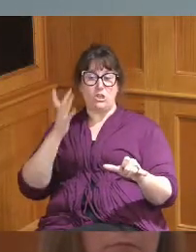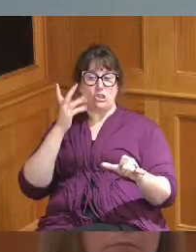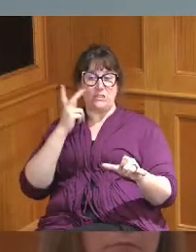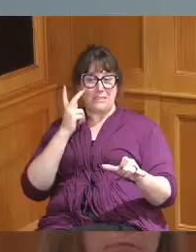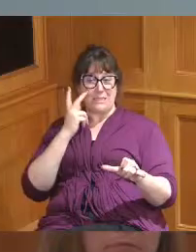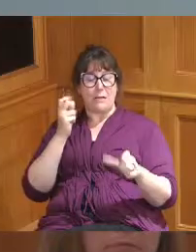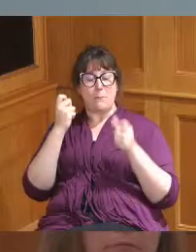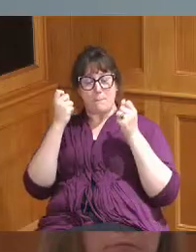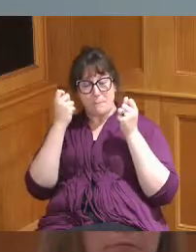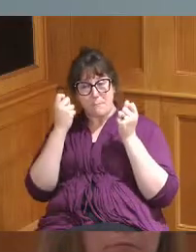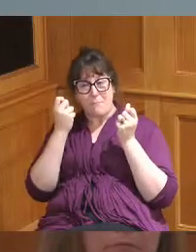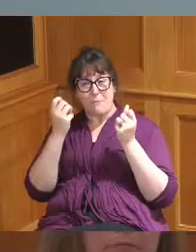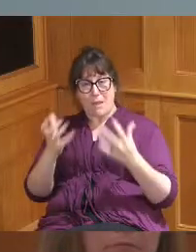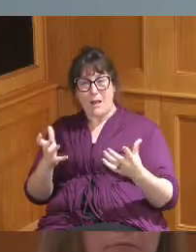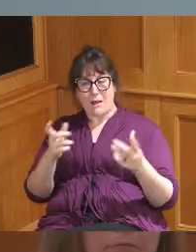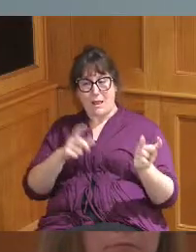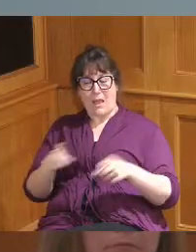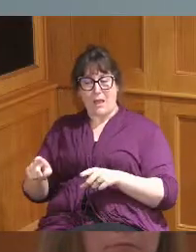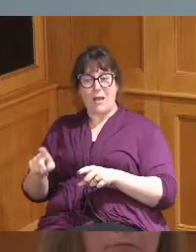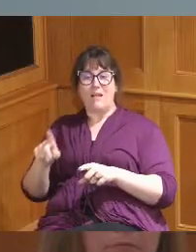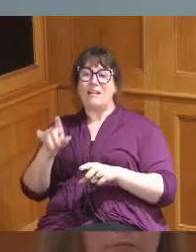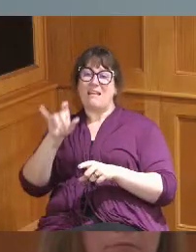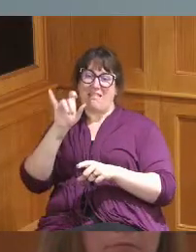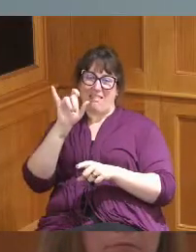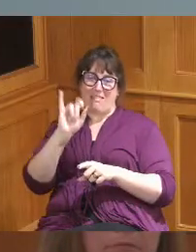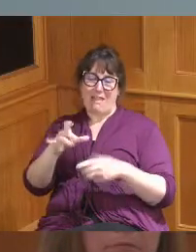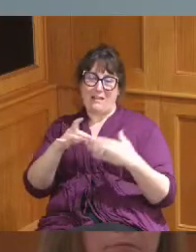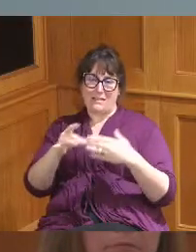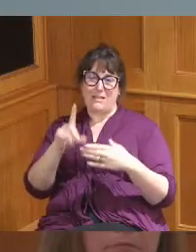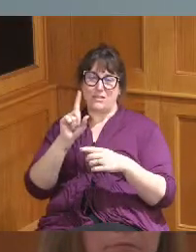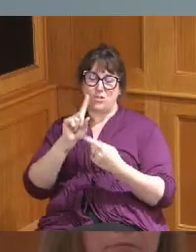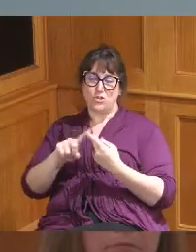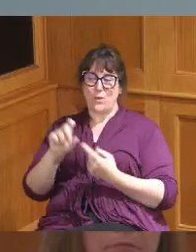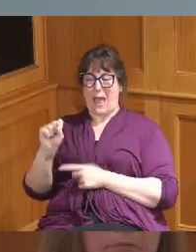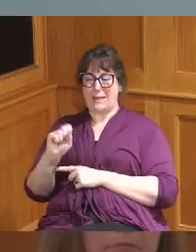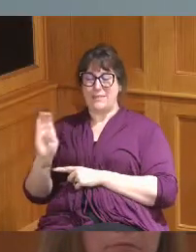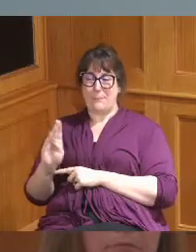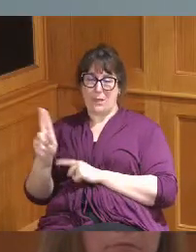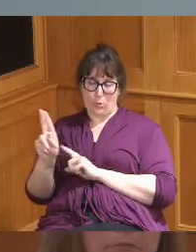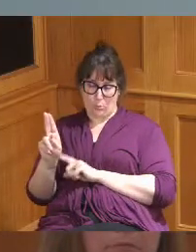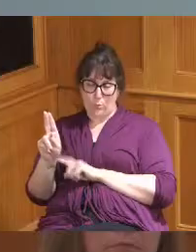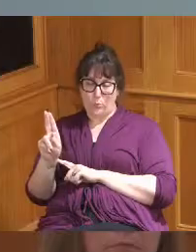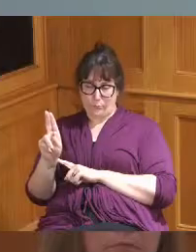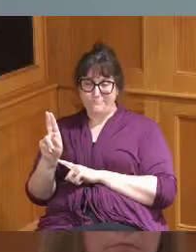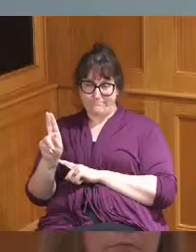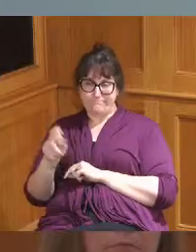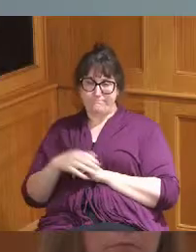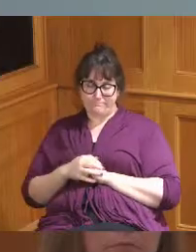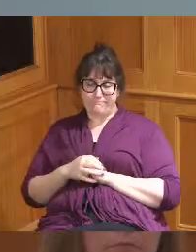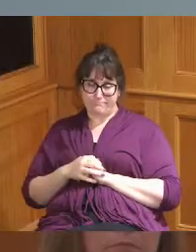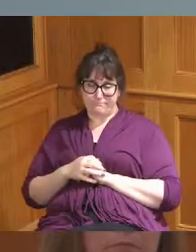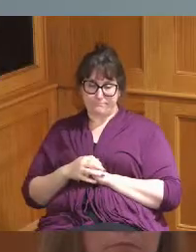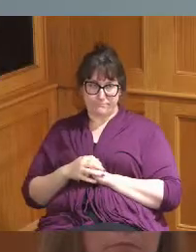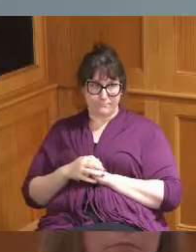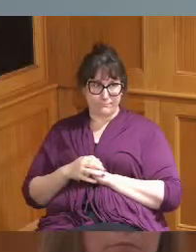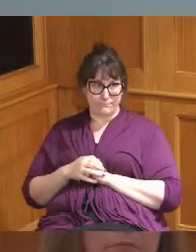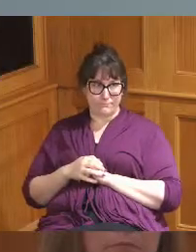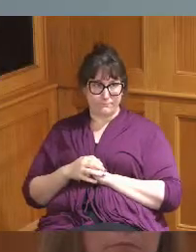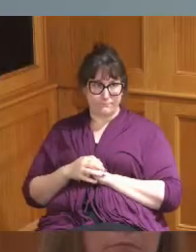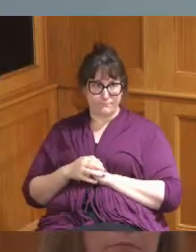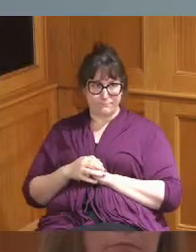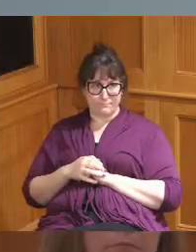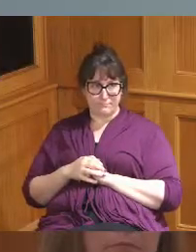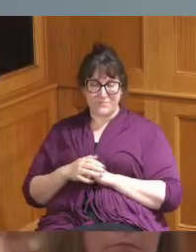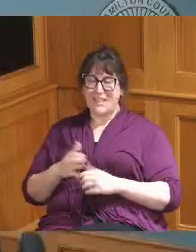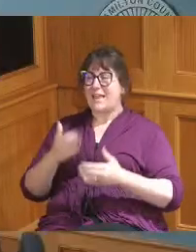of cases, the main contributing factor to the SBUs. So that'll be helpful. And I don't have anything on the third point. Okay,